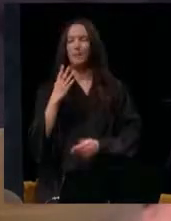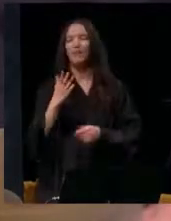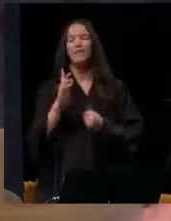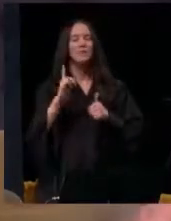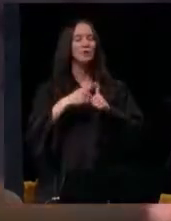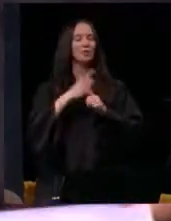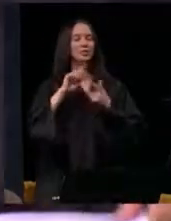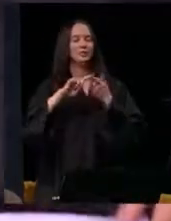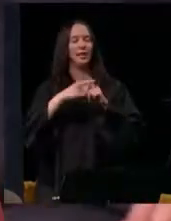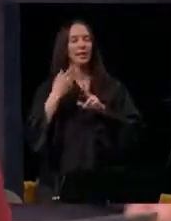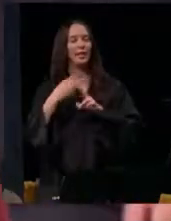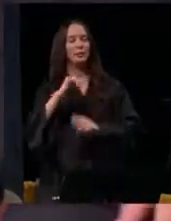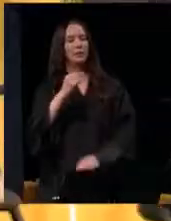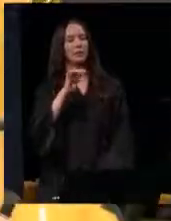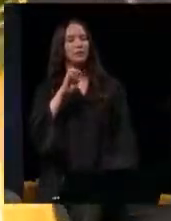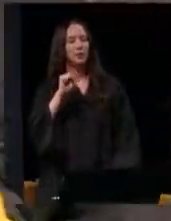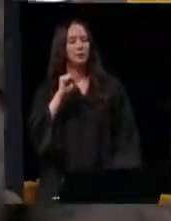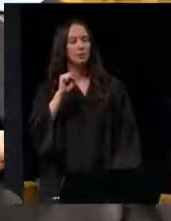Mr. James Cook.